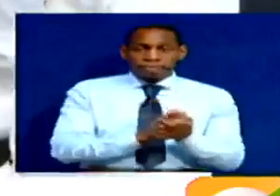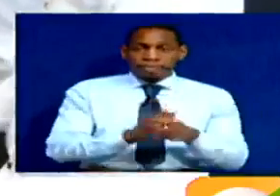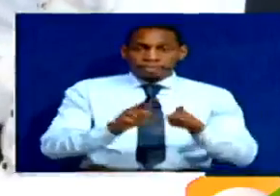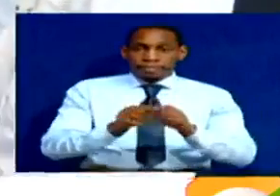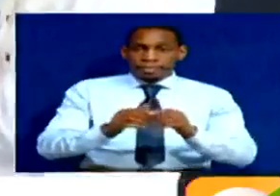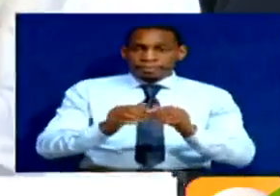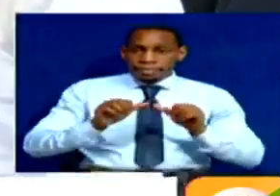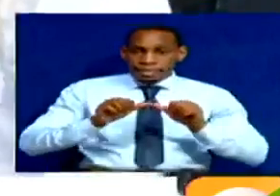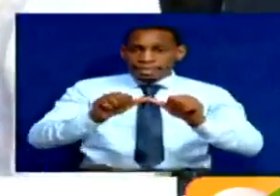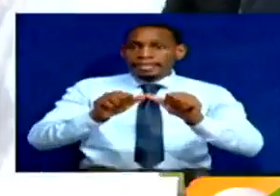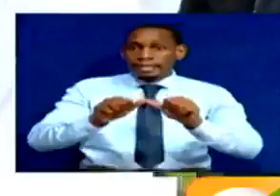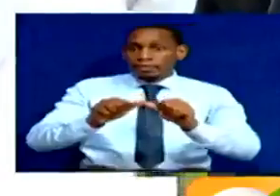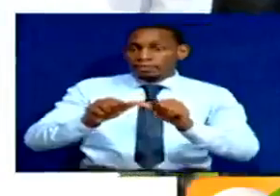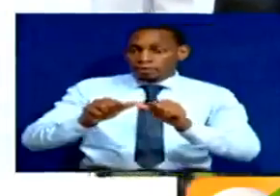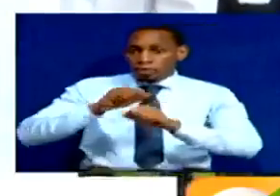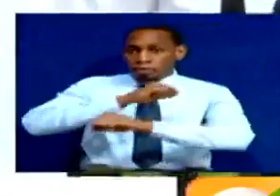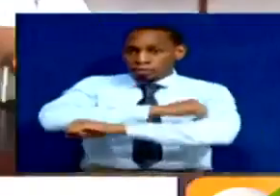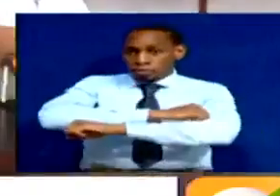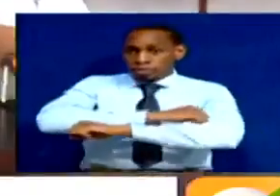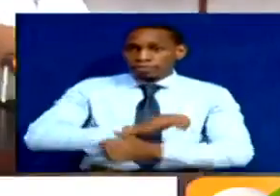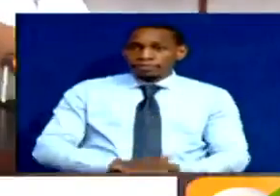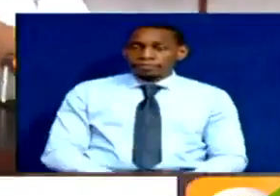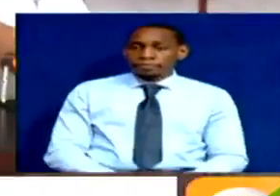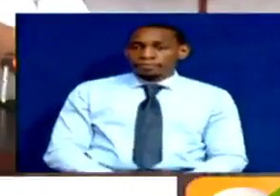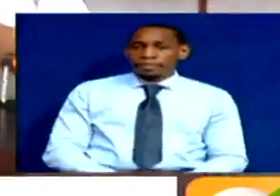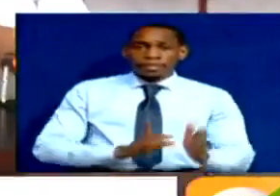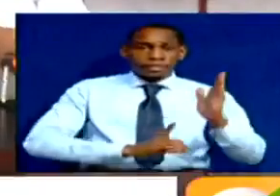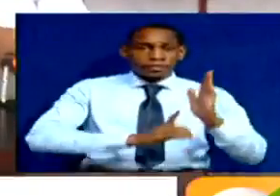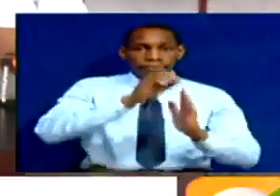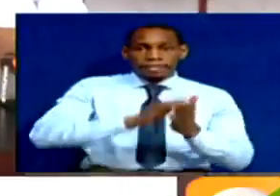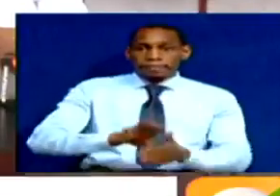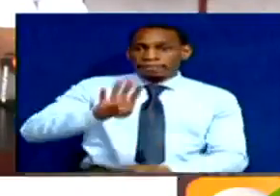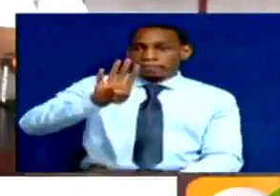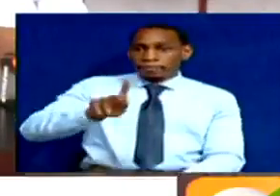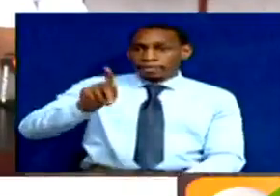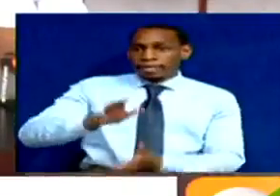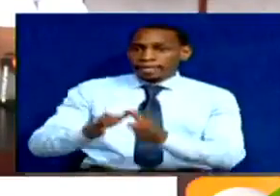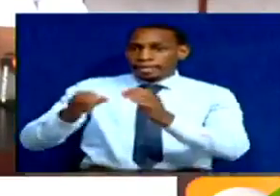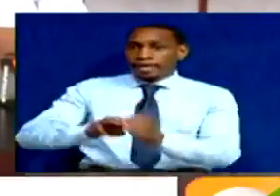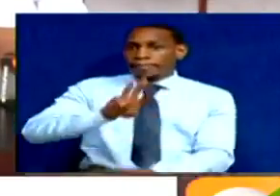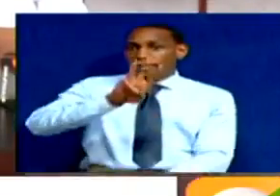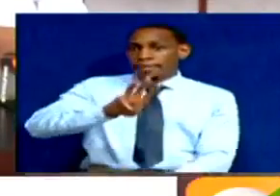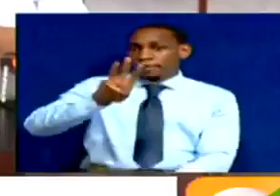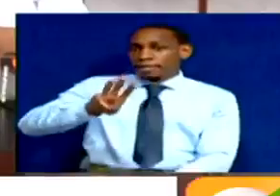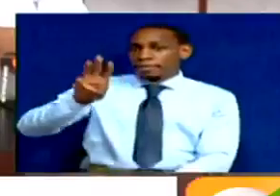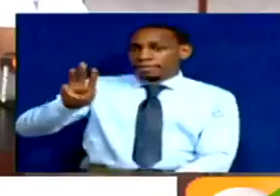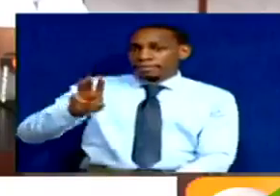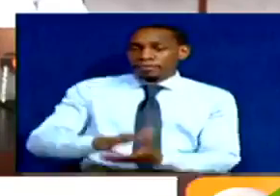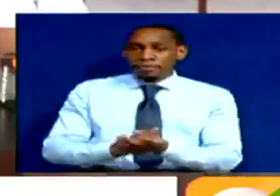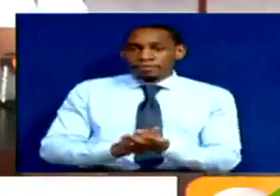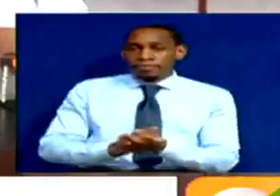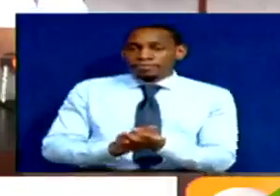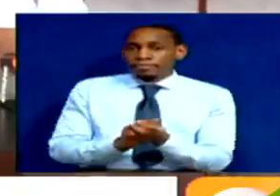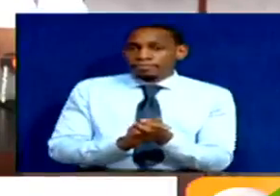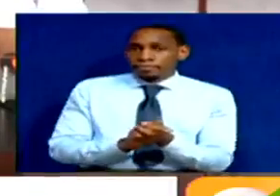becomes a permanent feature in learning institutions. We've developed a 4K Club's website that we have populated with all the